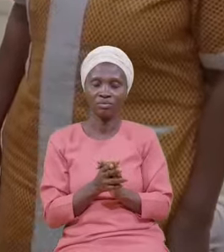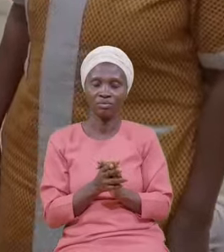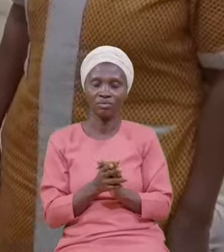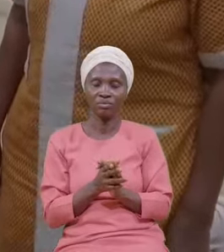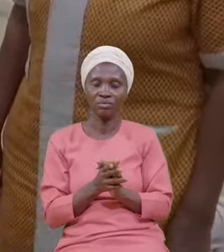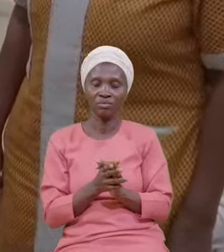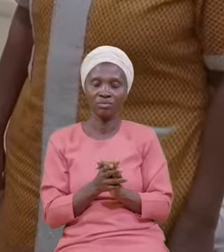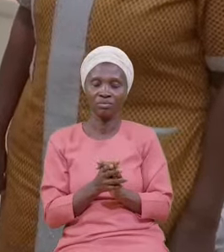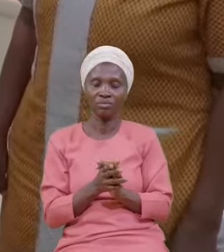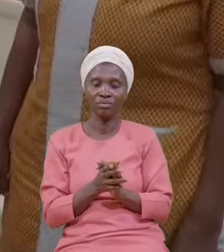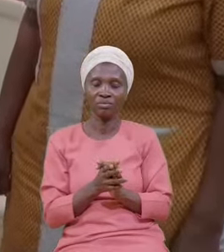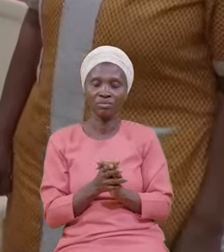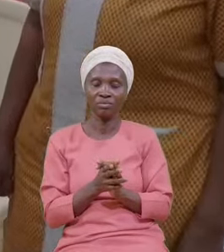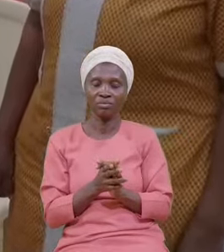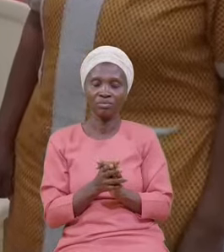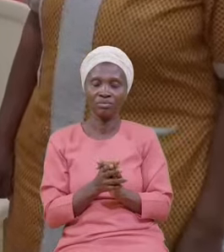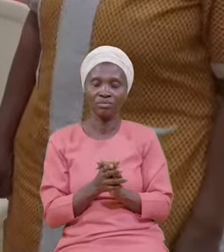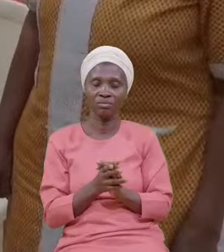prayer